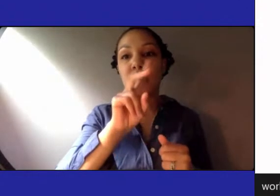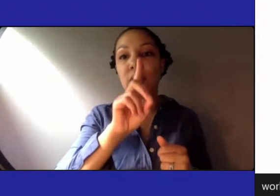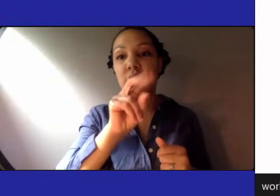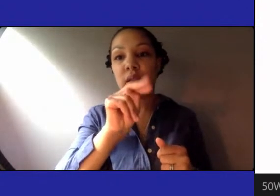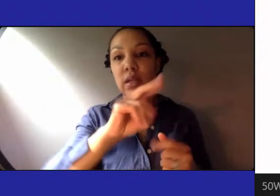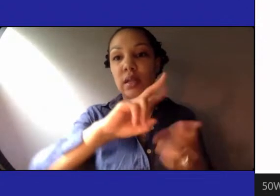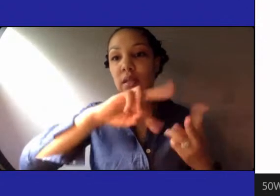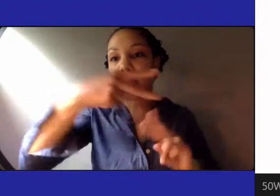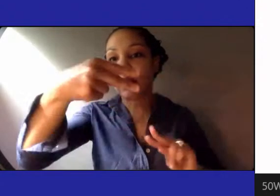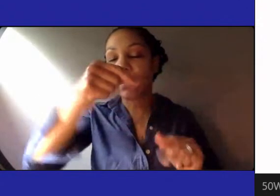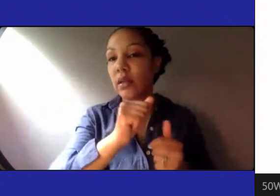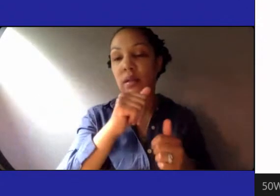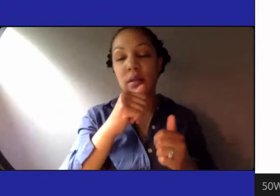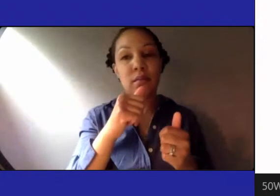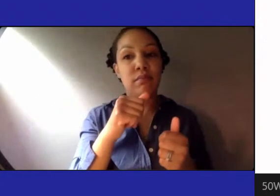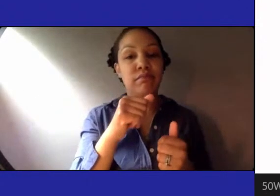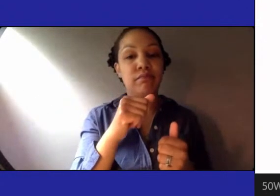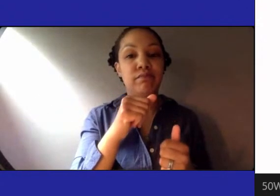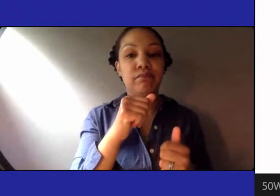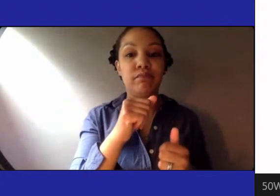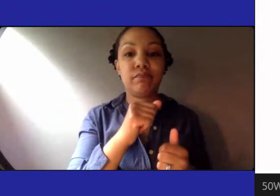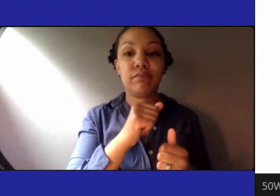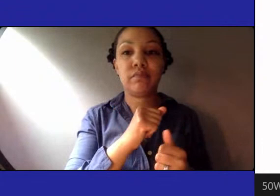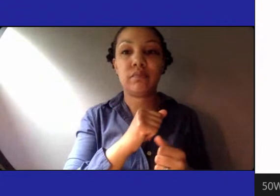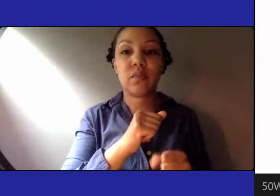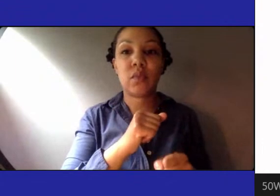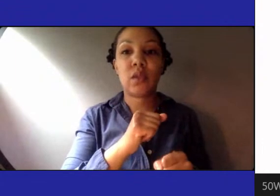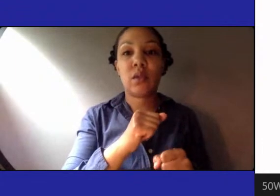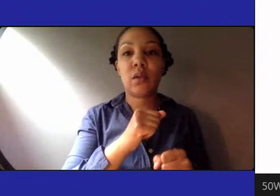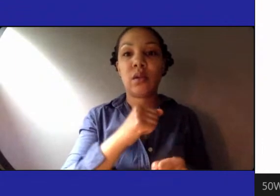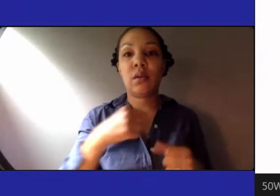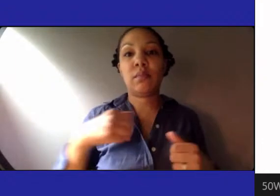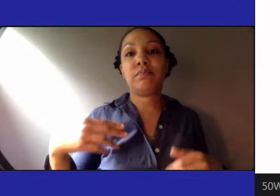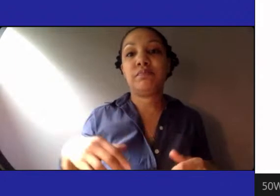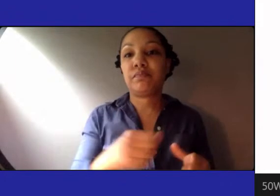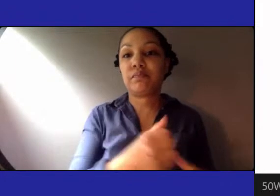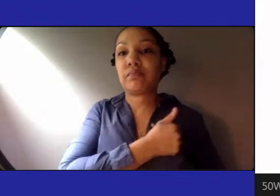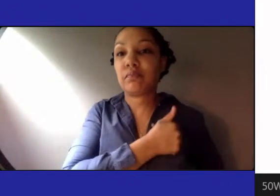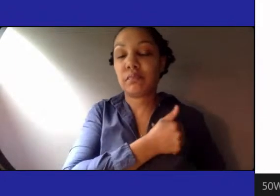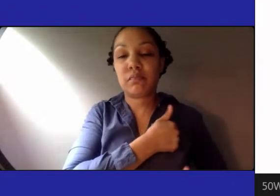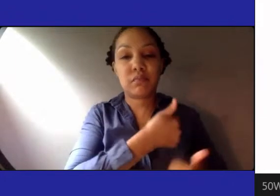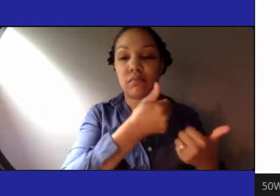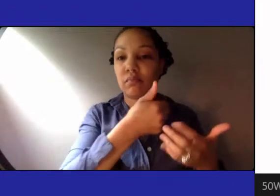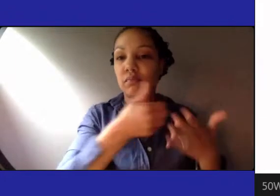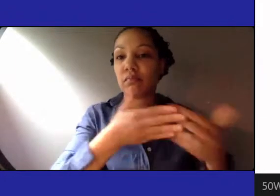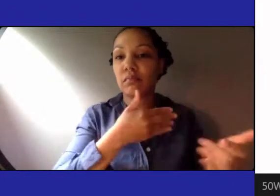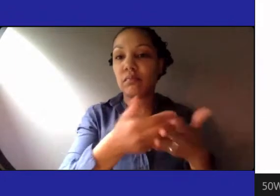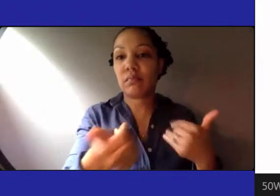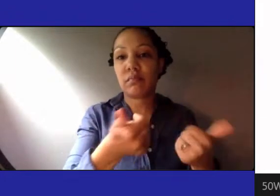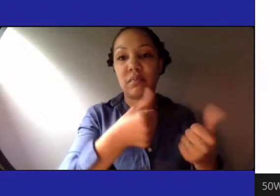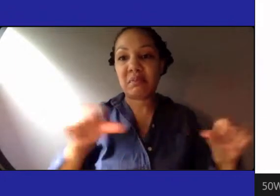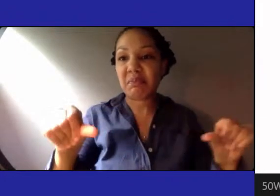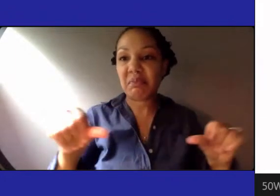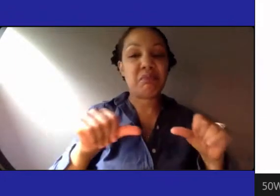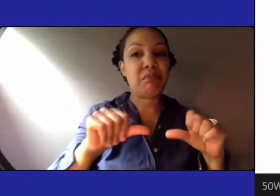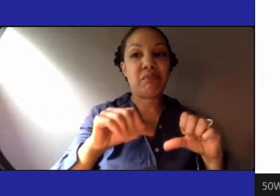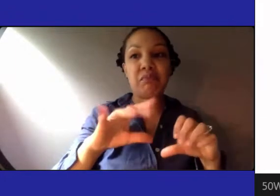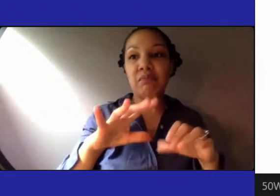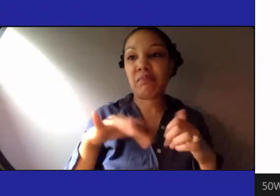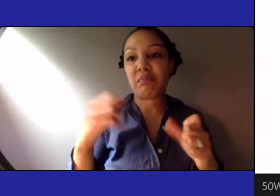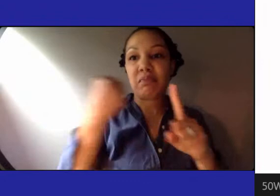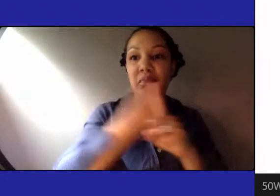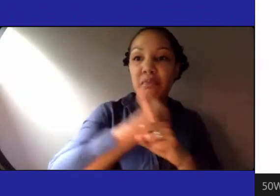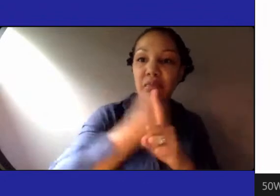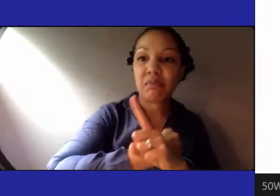orientation, veteran or military status, status as a victim or witness of domestic violence, weight,